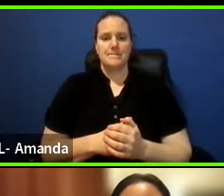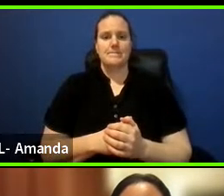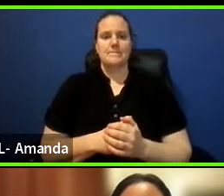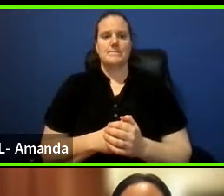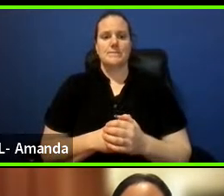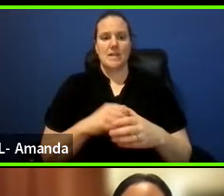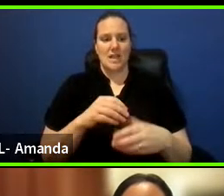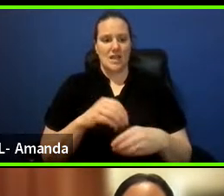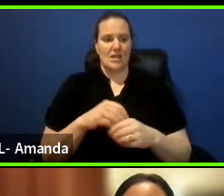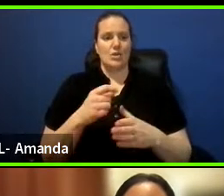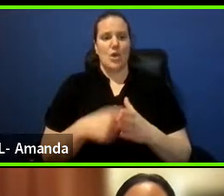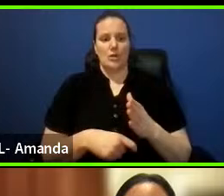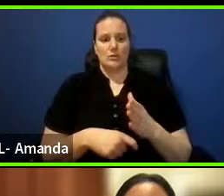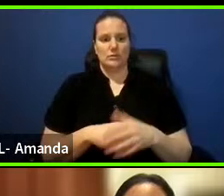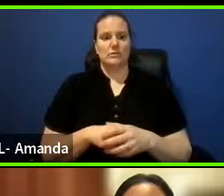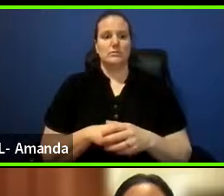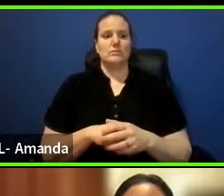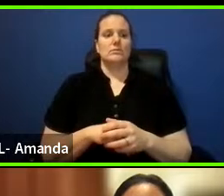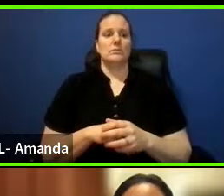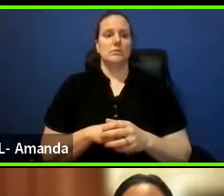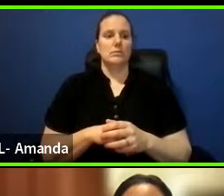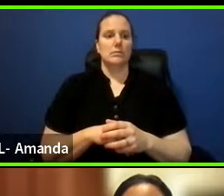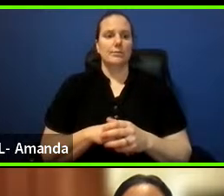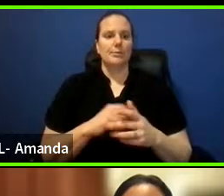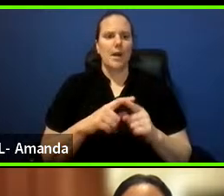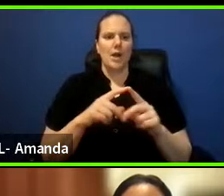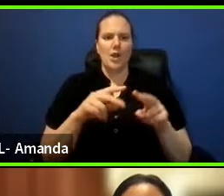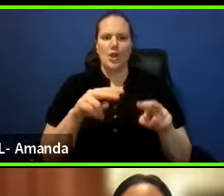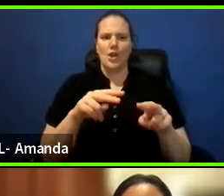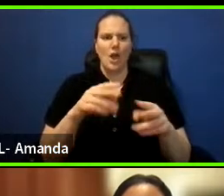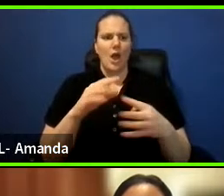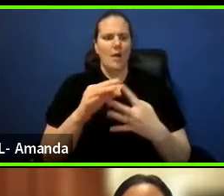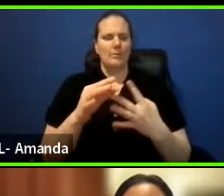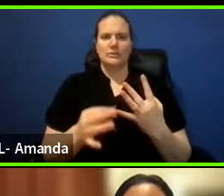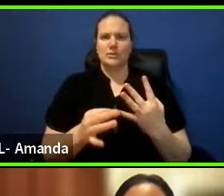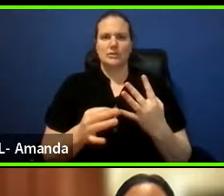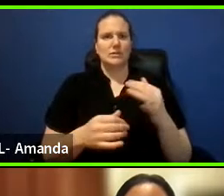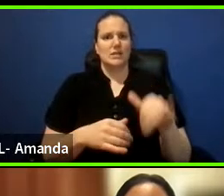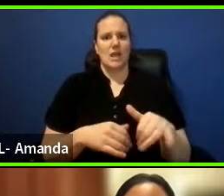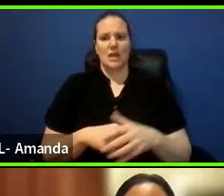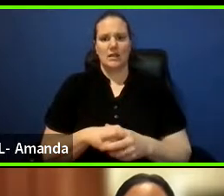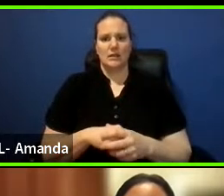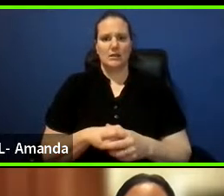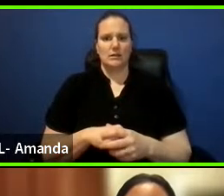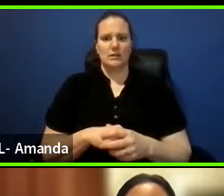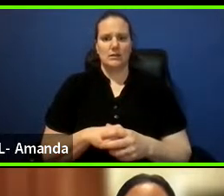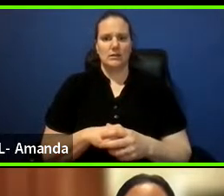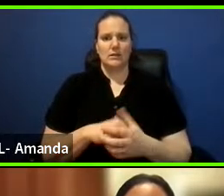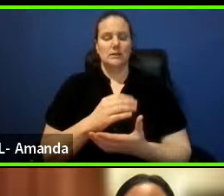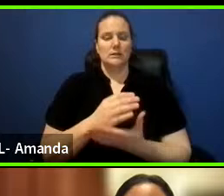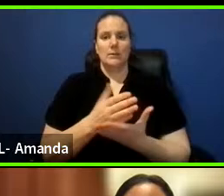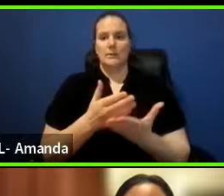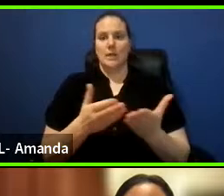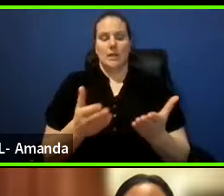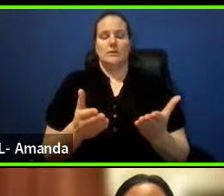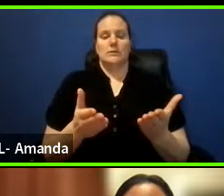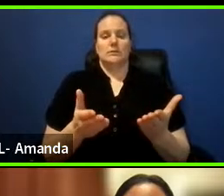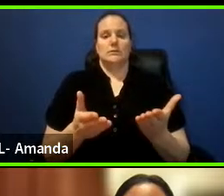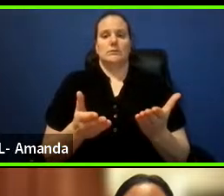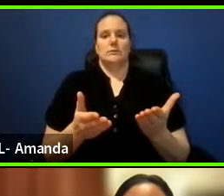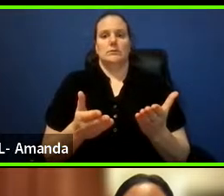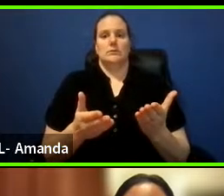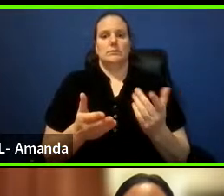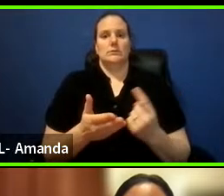in cost. But part of what the process of looking at these options is unearthing things that that sometimes